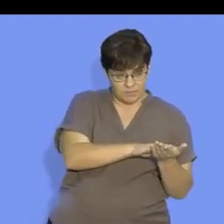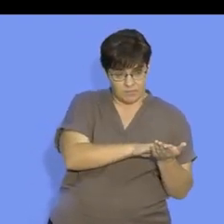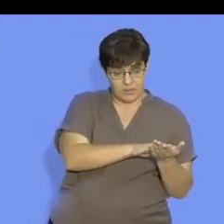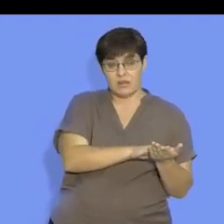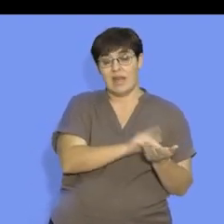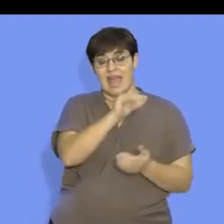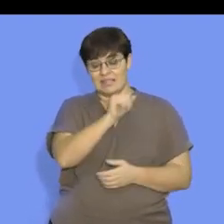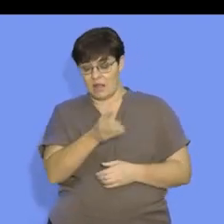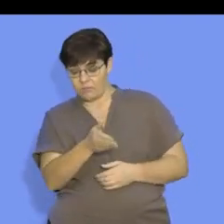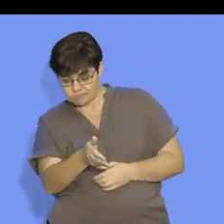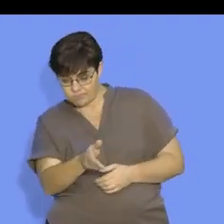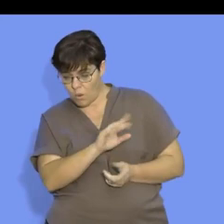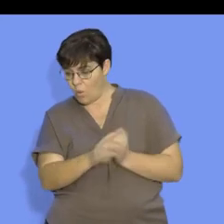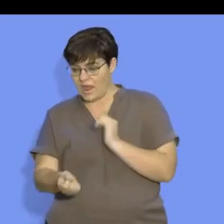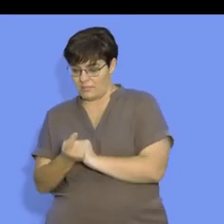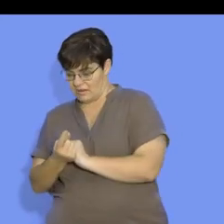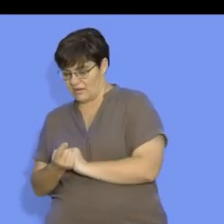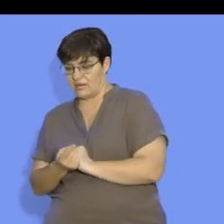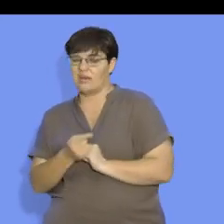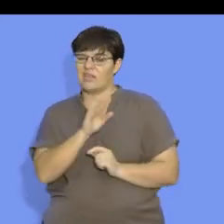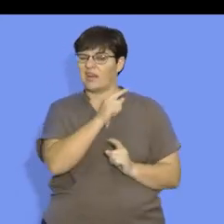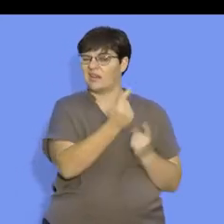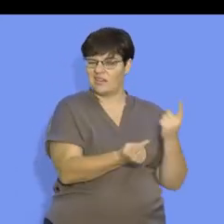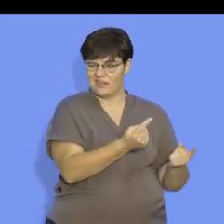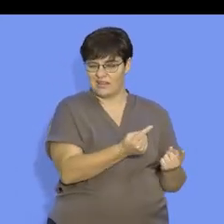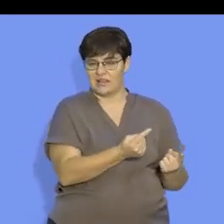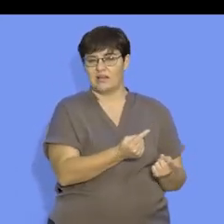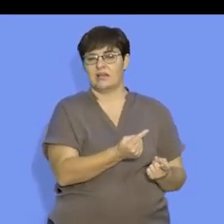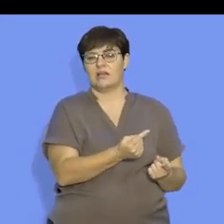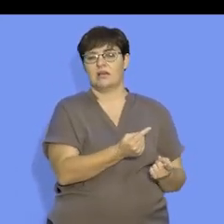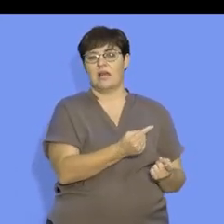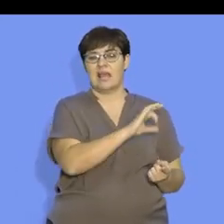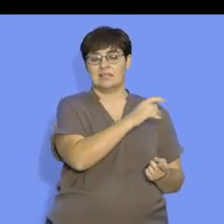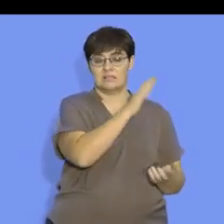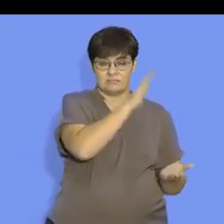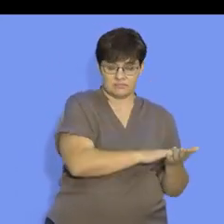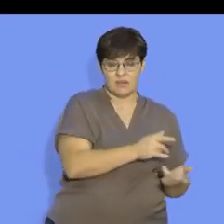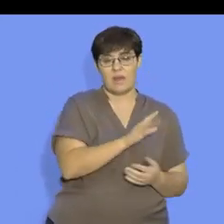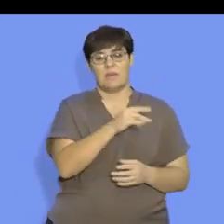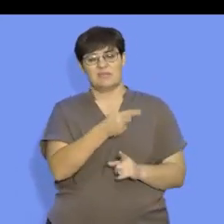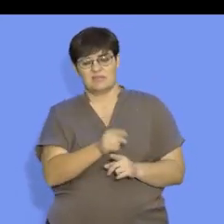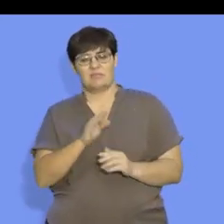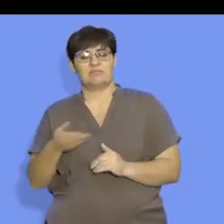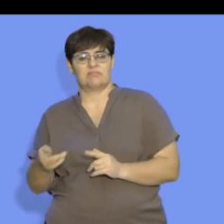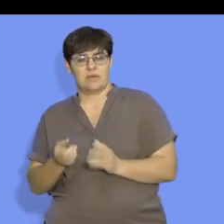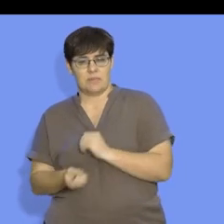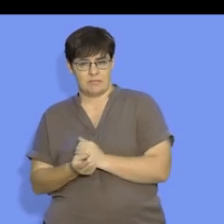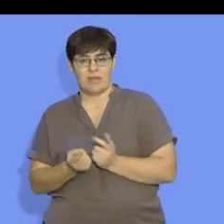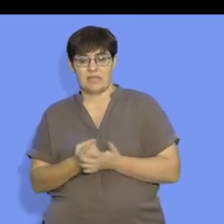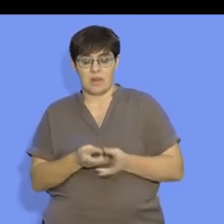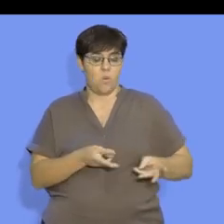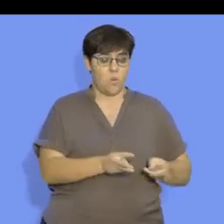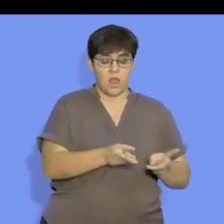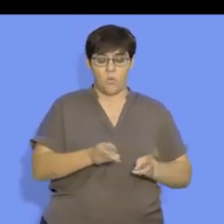an acid-base reaction takes place. And then a titration is a technique, right, that is used